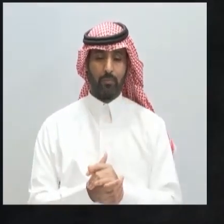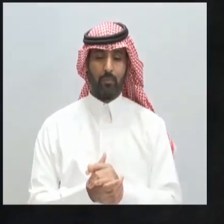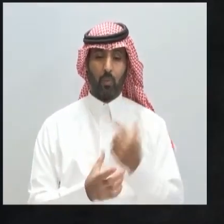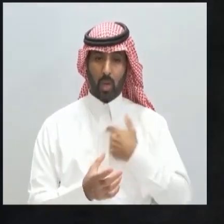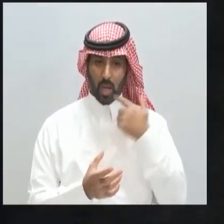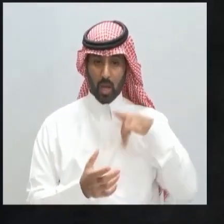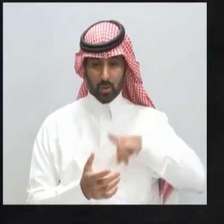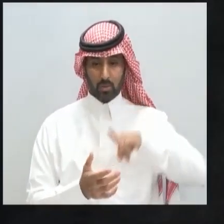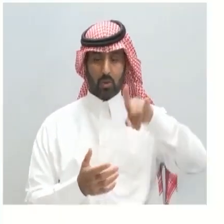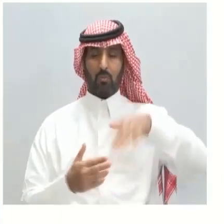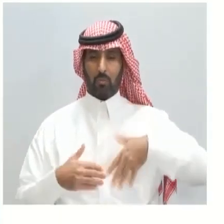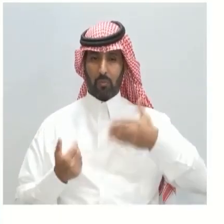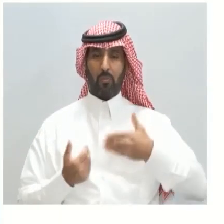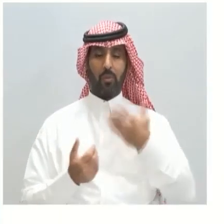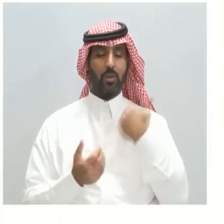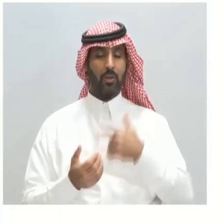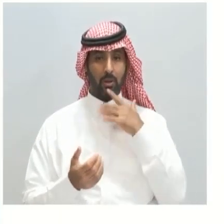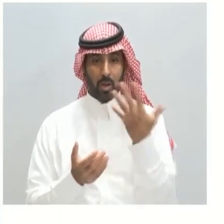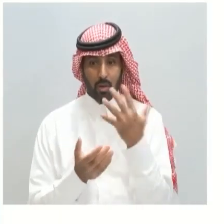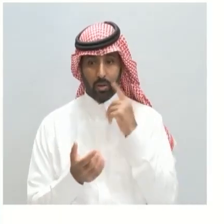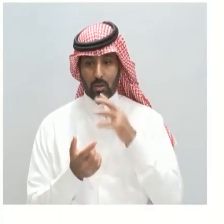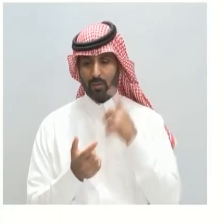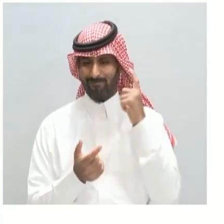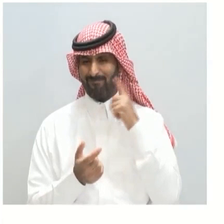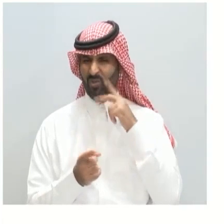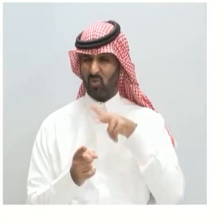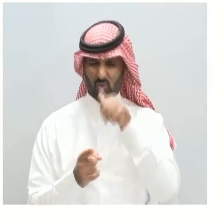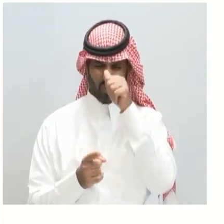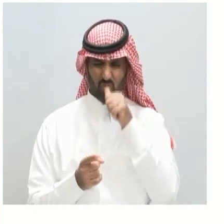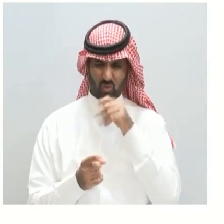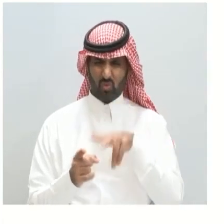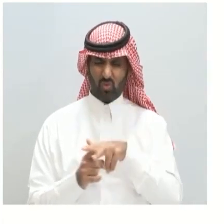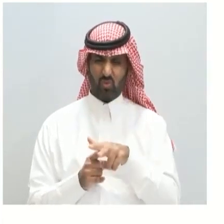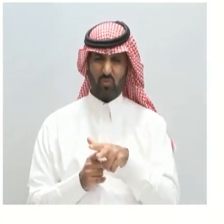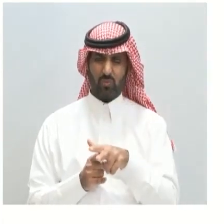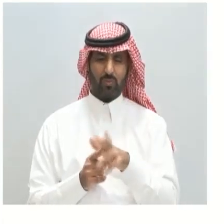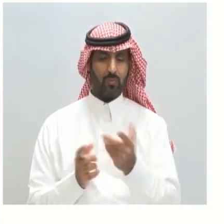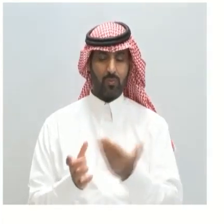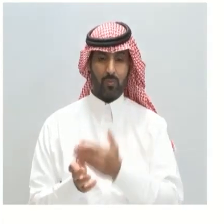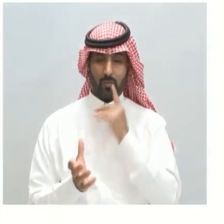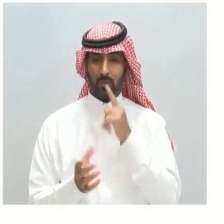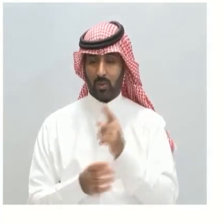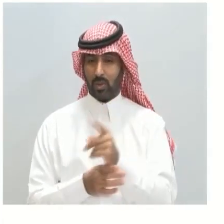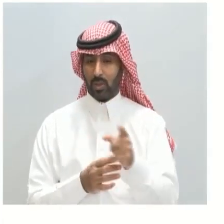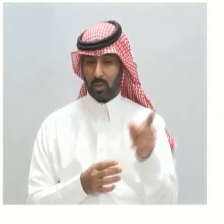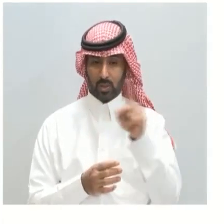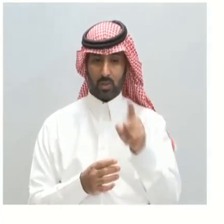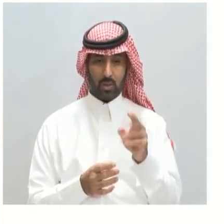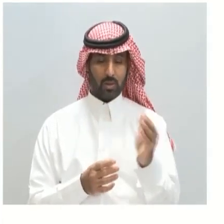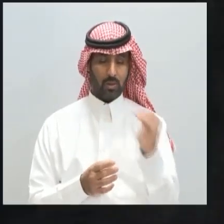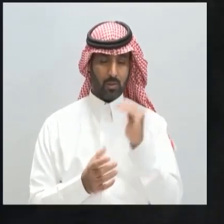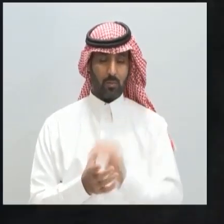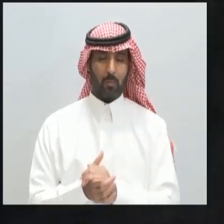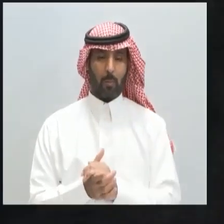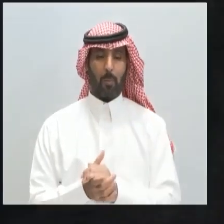excited. And of course, you have frightened, irritated, amused, and so on. So try to answer these two questions